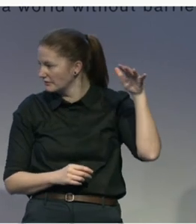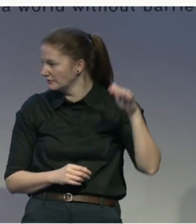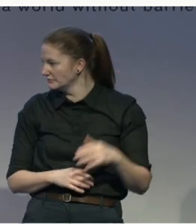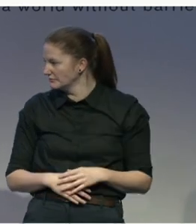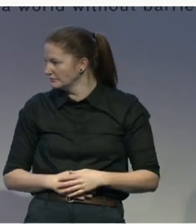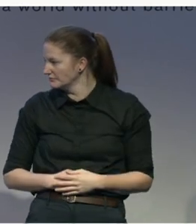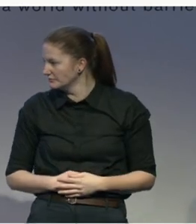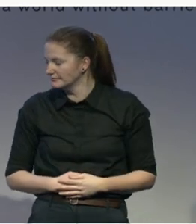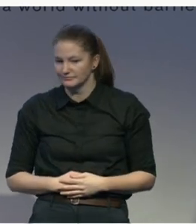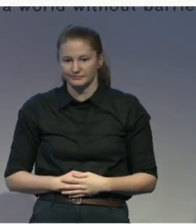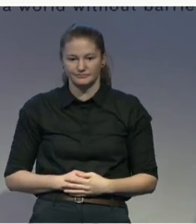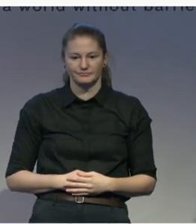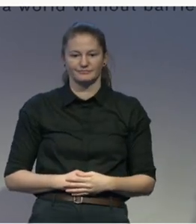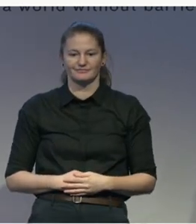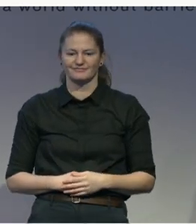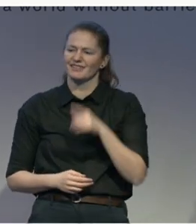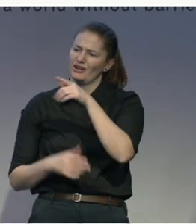Hi, thanks for the very